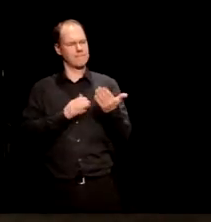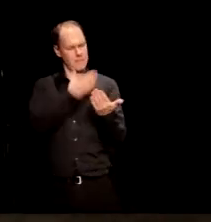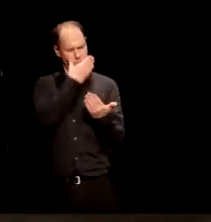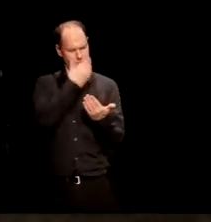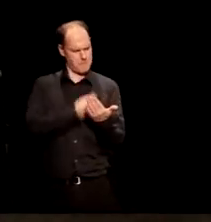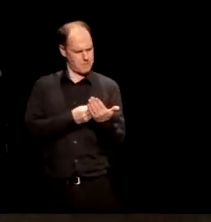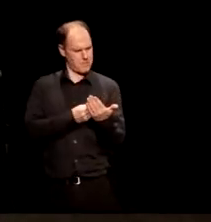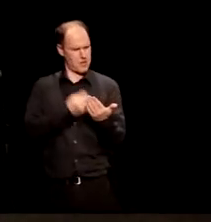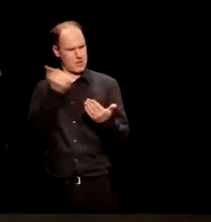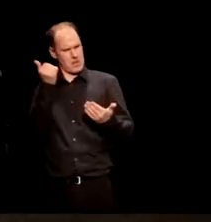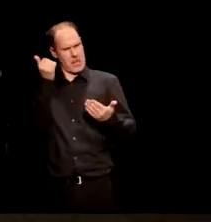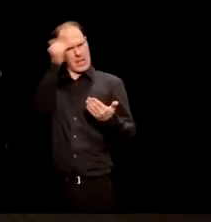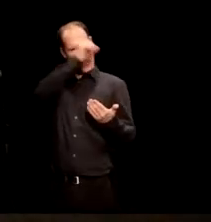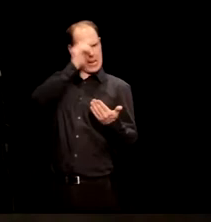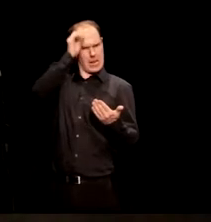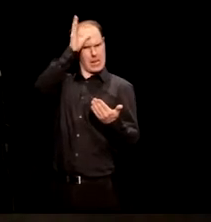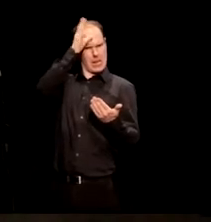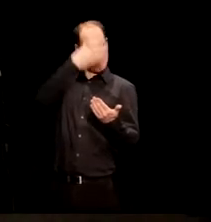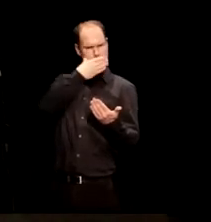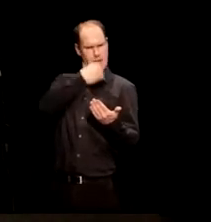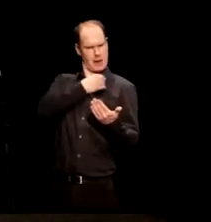Mr. Intelligence Man